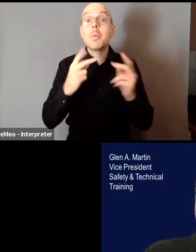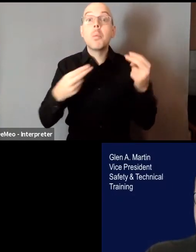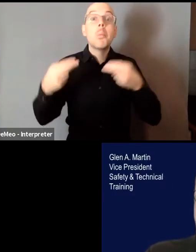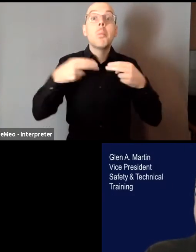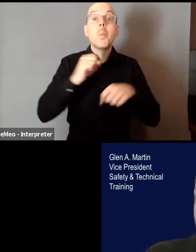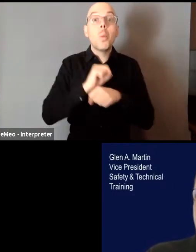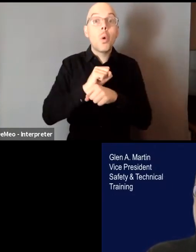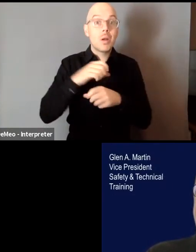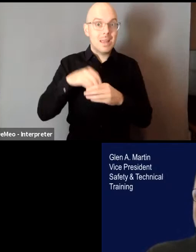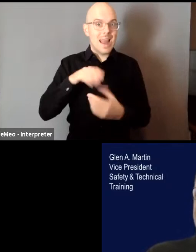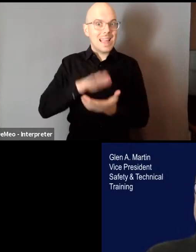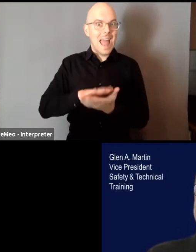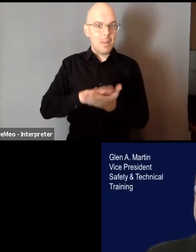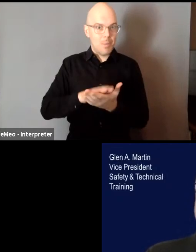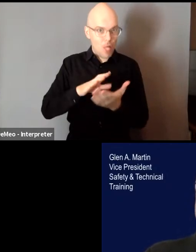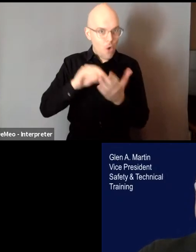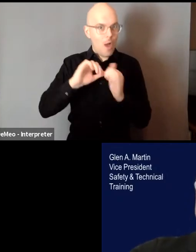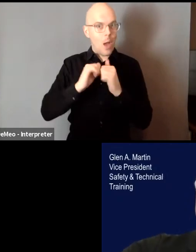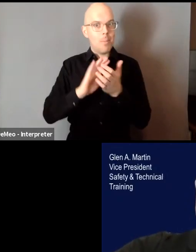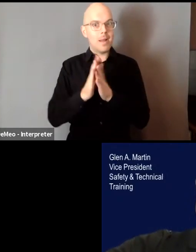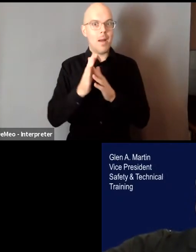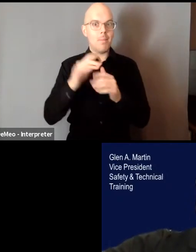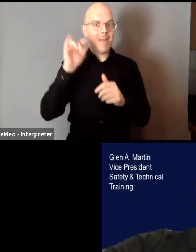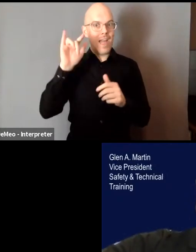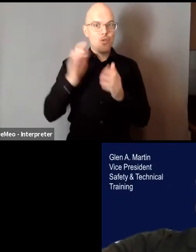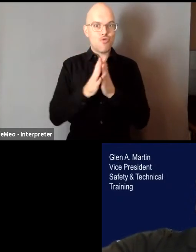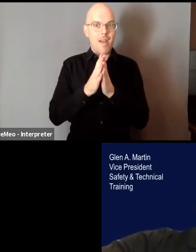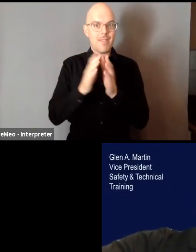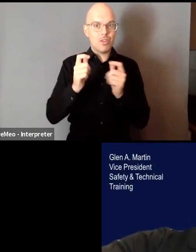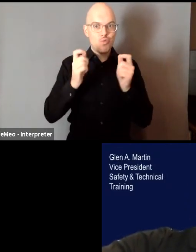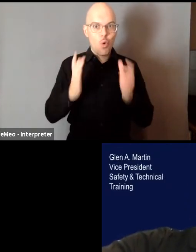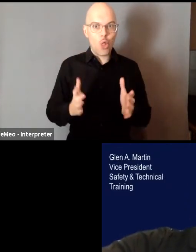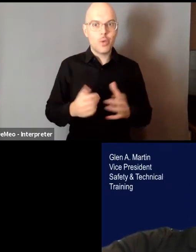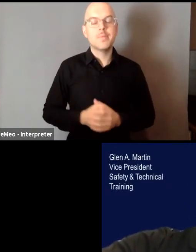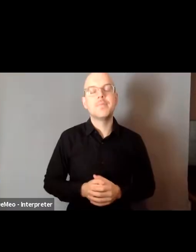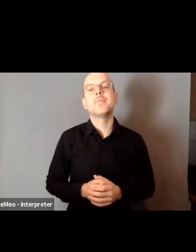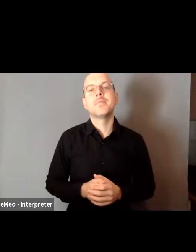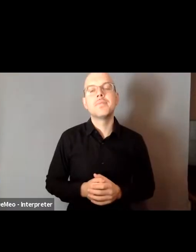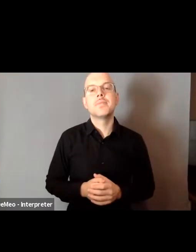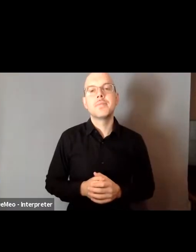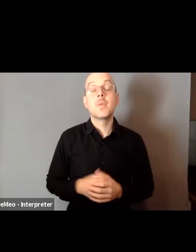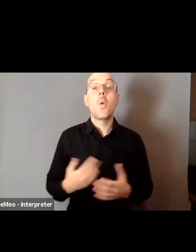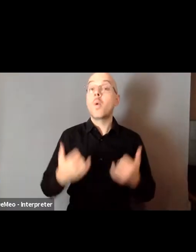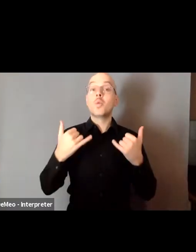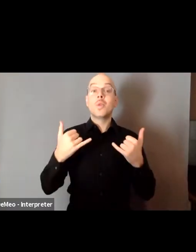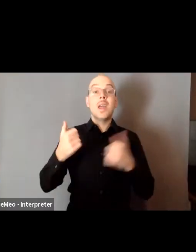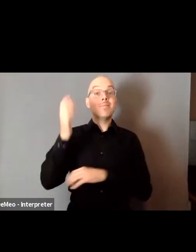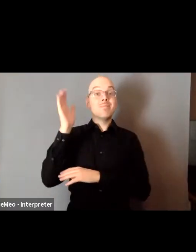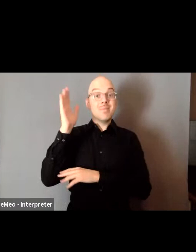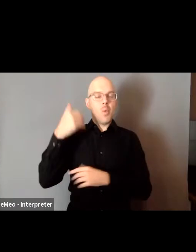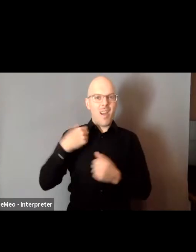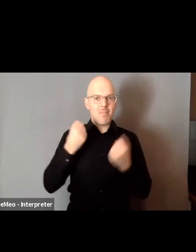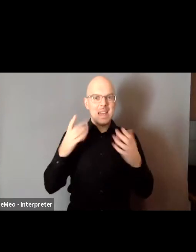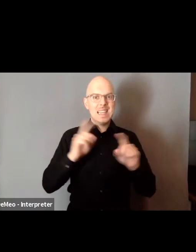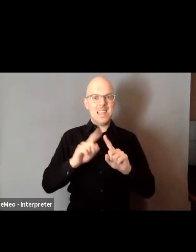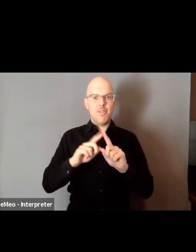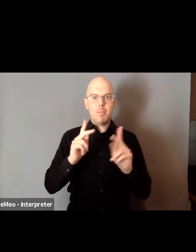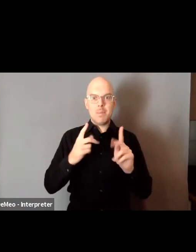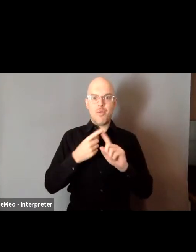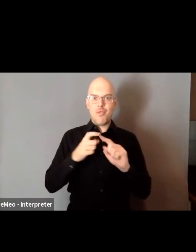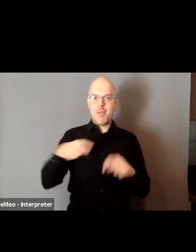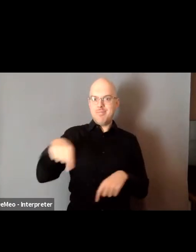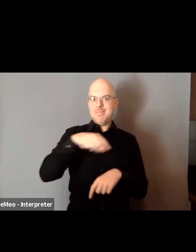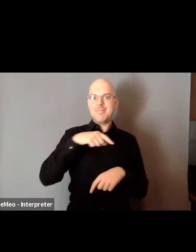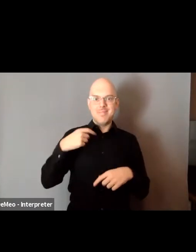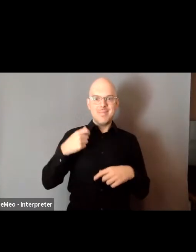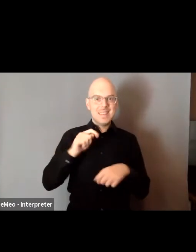soon. So today we have several key members of the Aviation Development Task Force that will provide